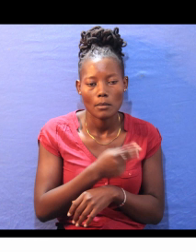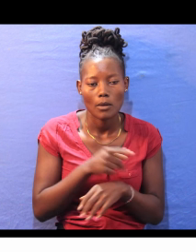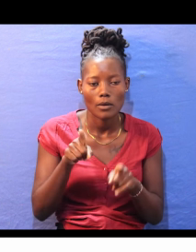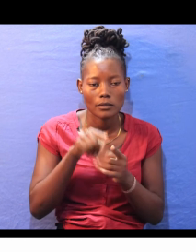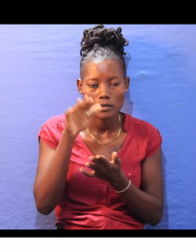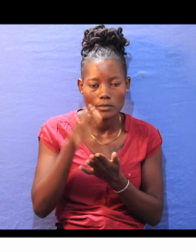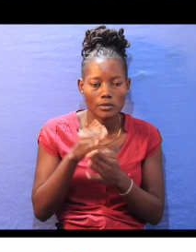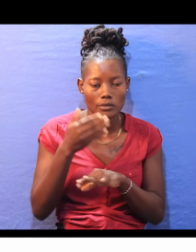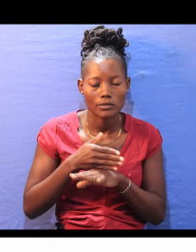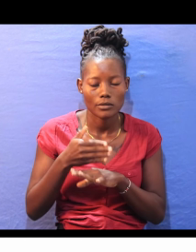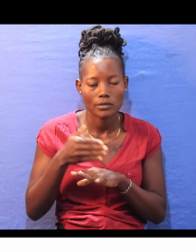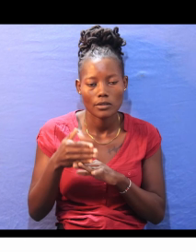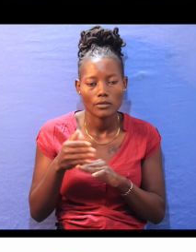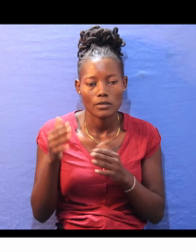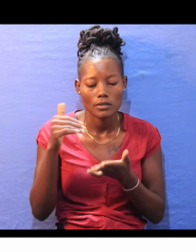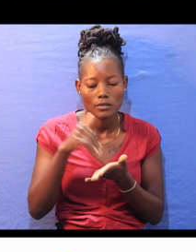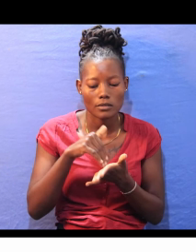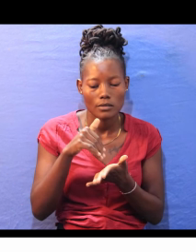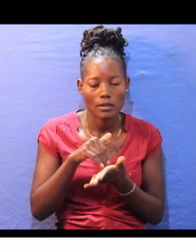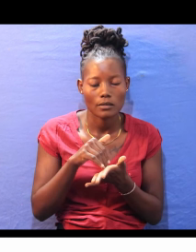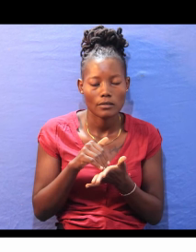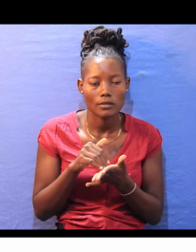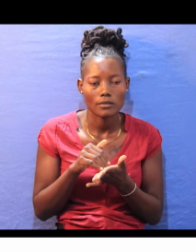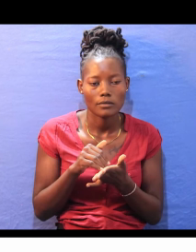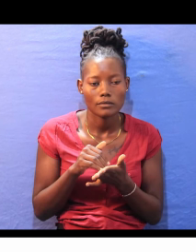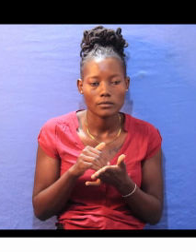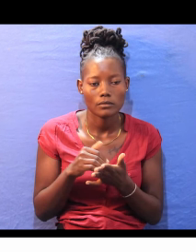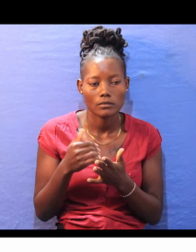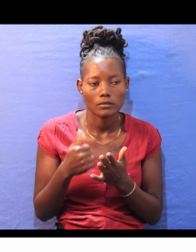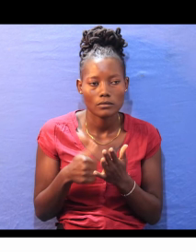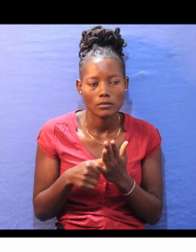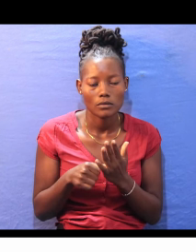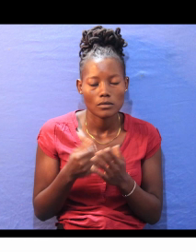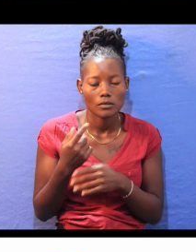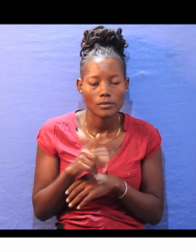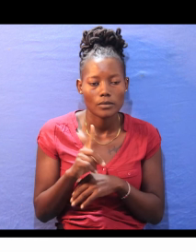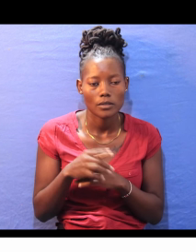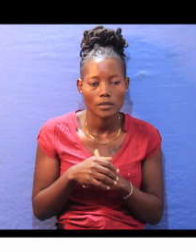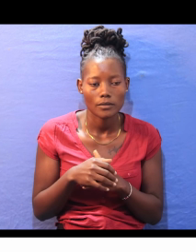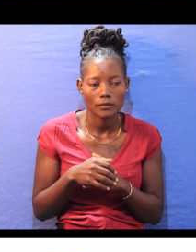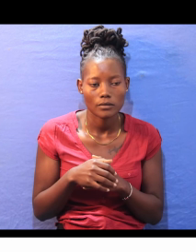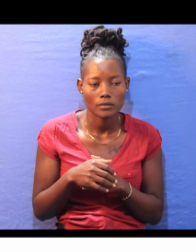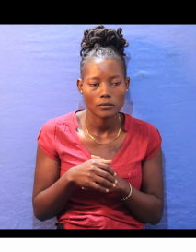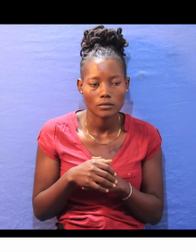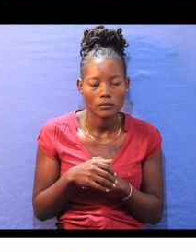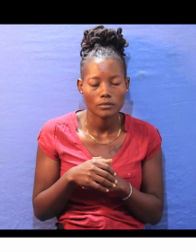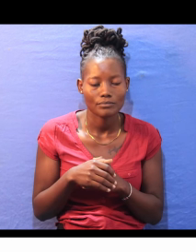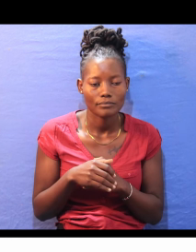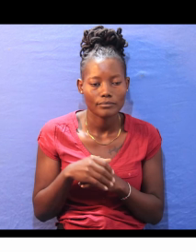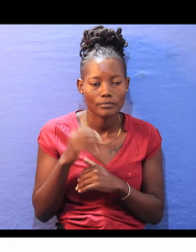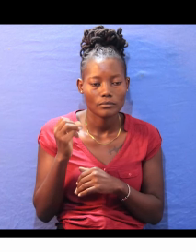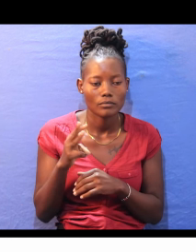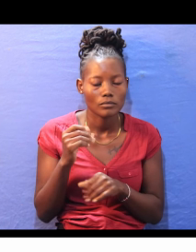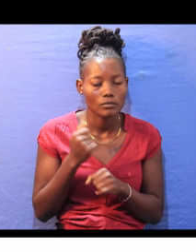reduce injury risk. Again, these are not the goal in and of the program themselves. There will be times in the year where we do